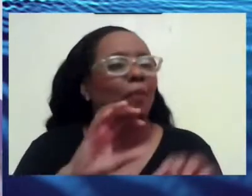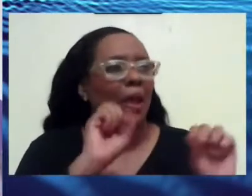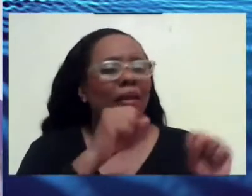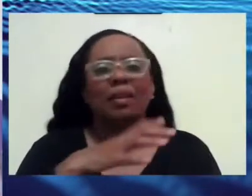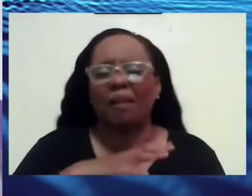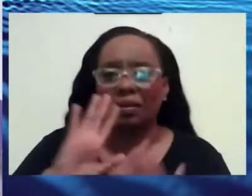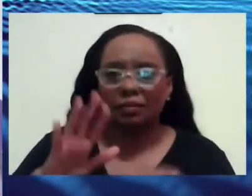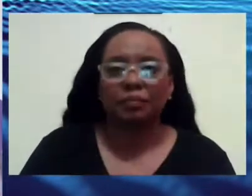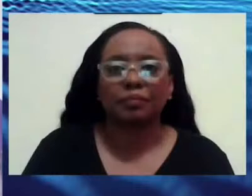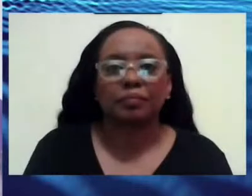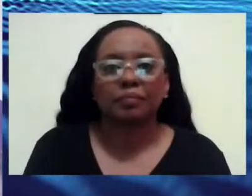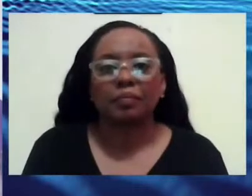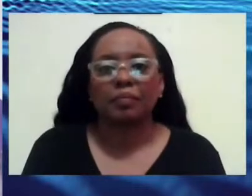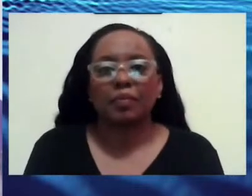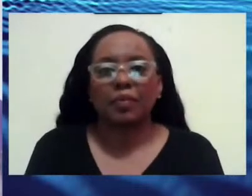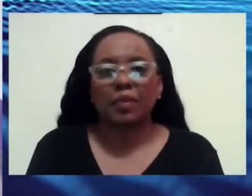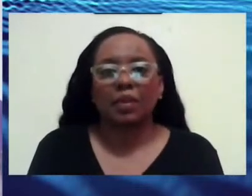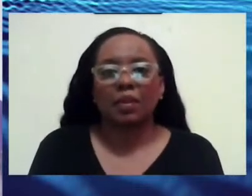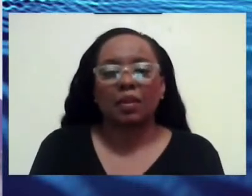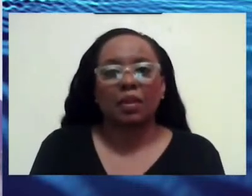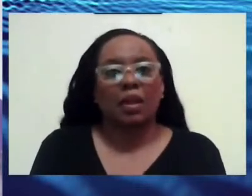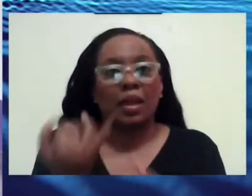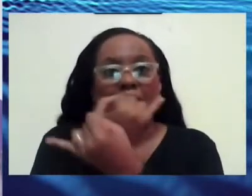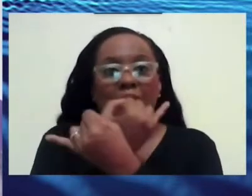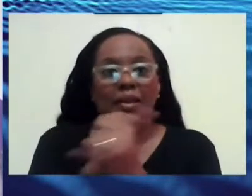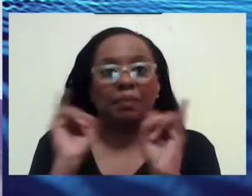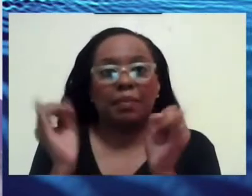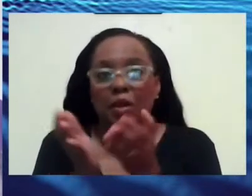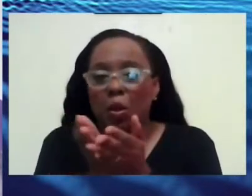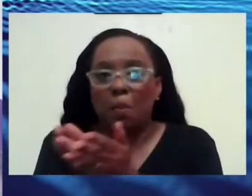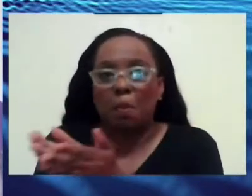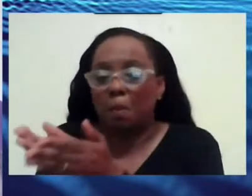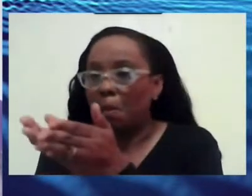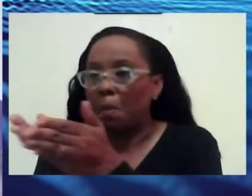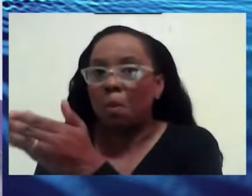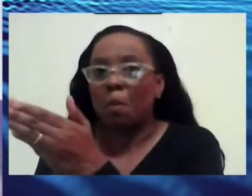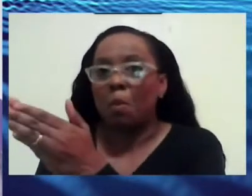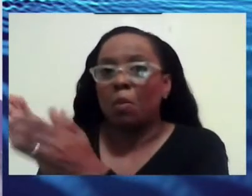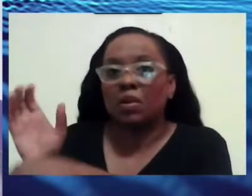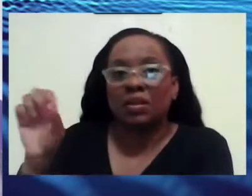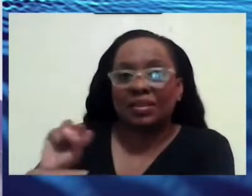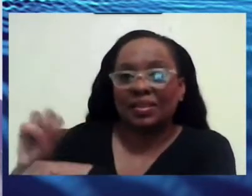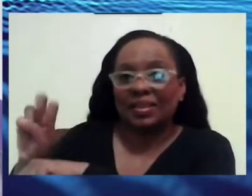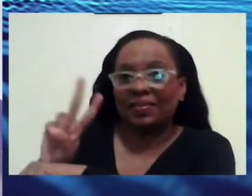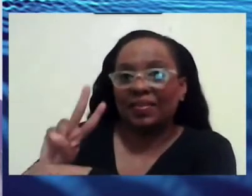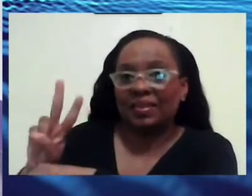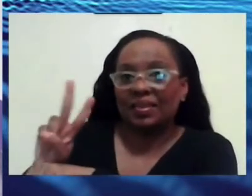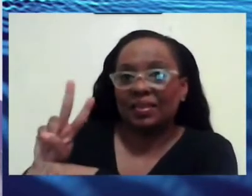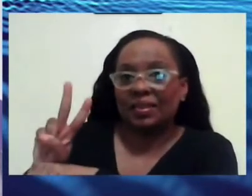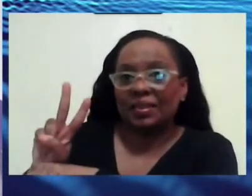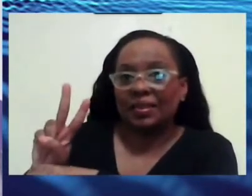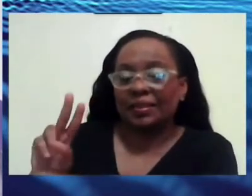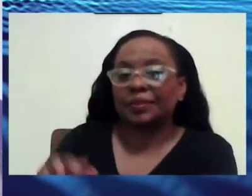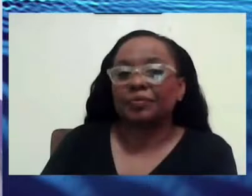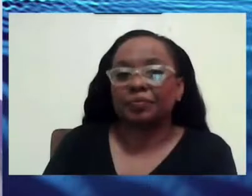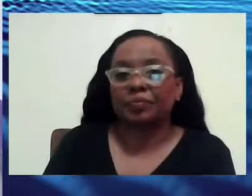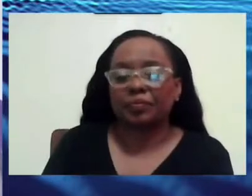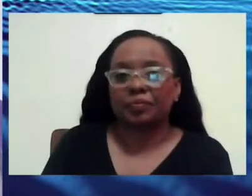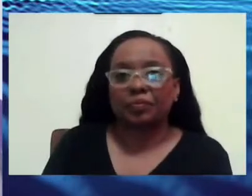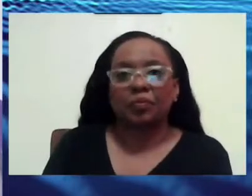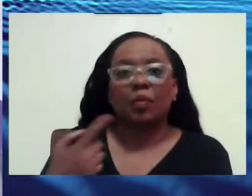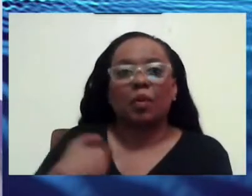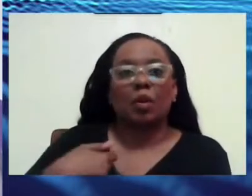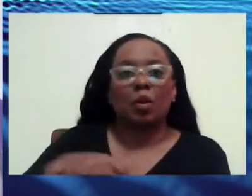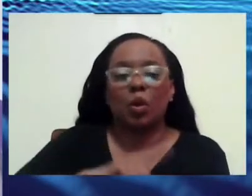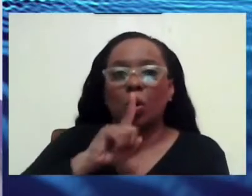have been sailing to St. Vincent and the Grenadines. And whilst we appreciate the intent